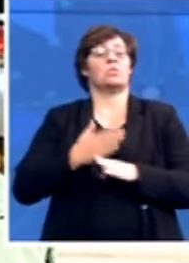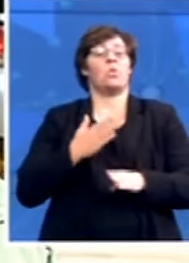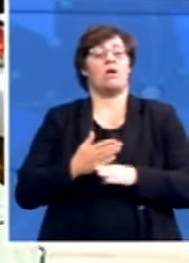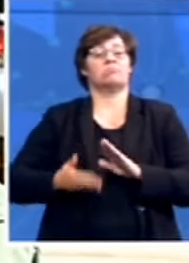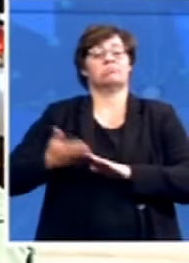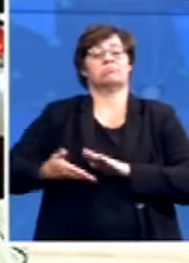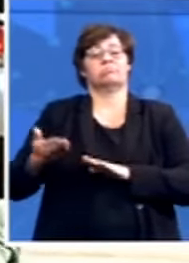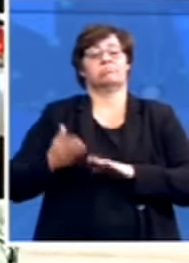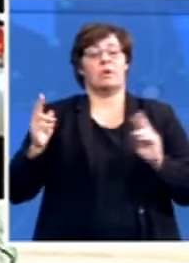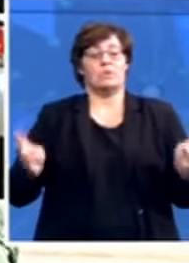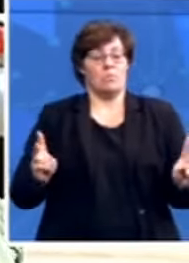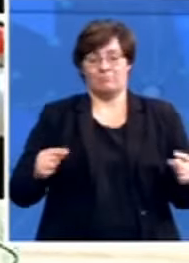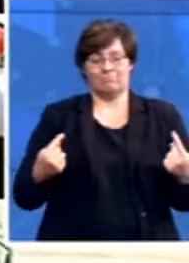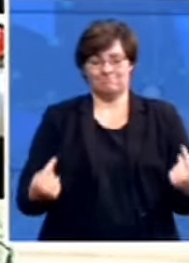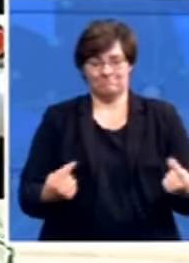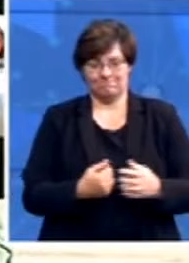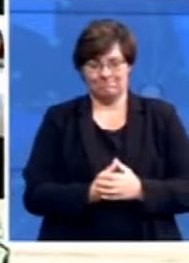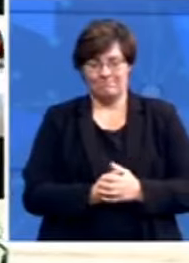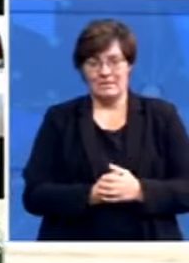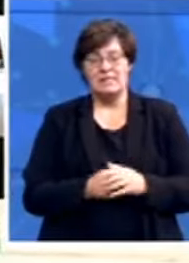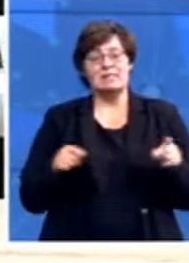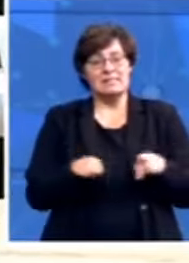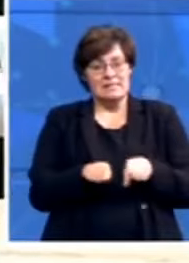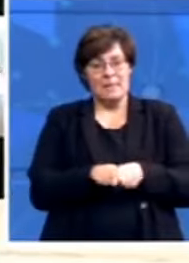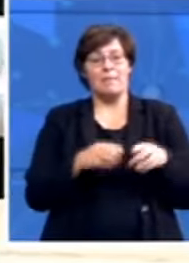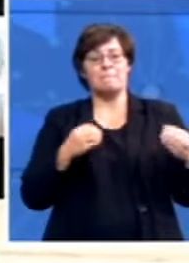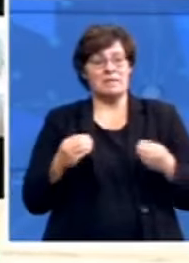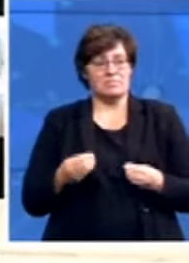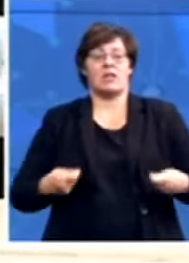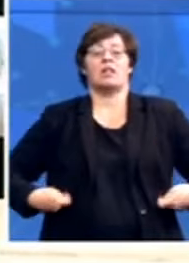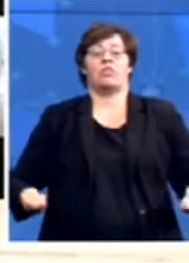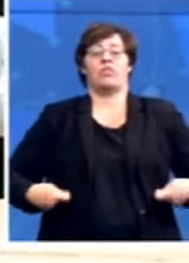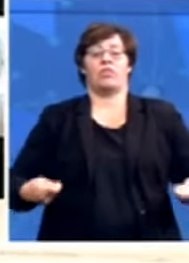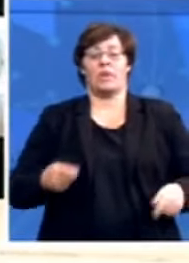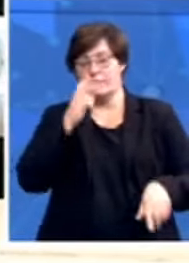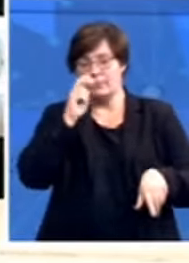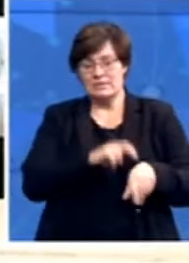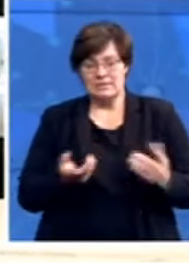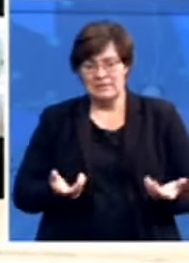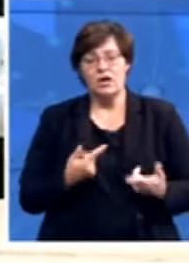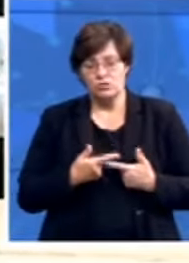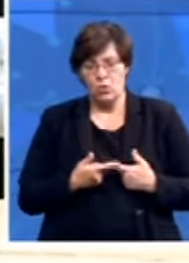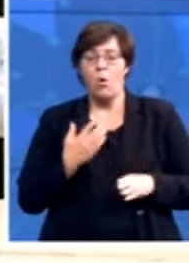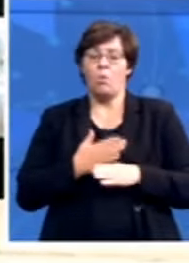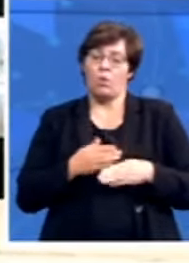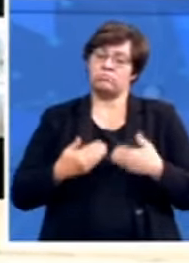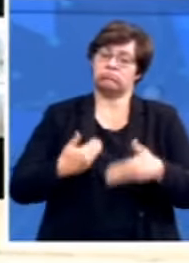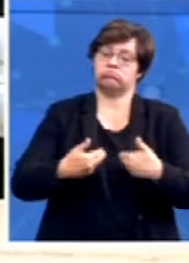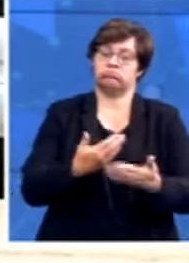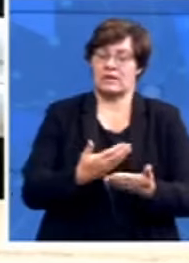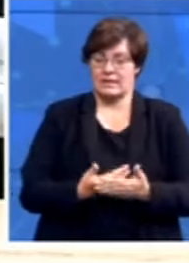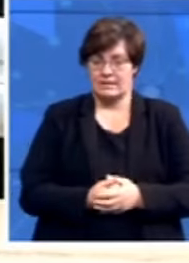businesses are also having to incur unnecessary costs to try and keep their operations running. So this is a completely unsustainable